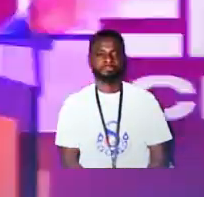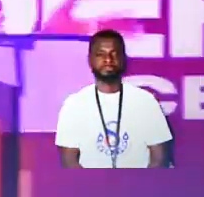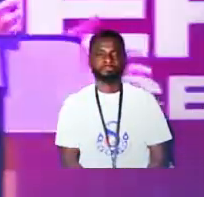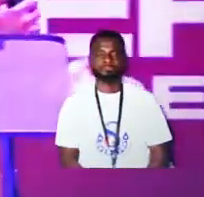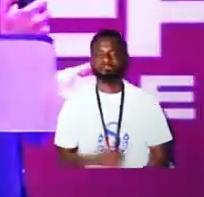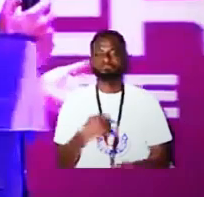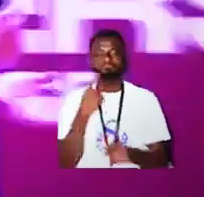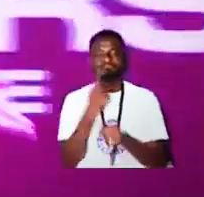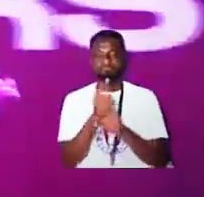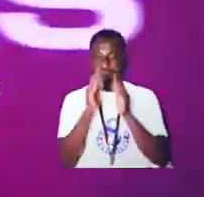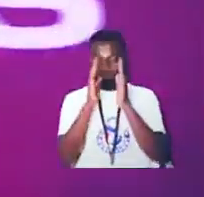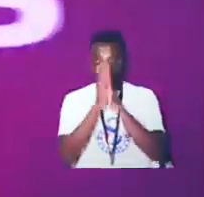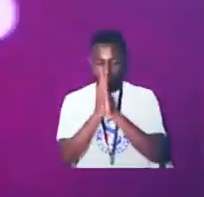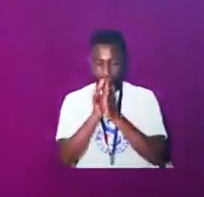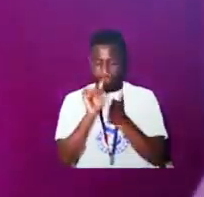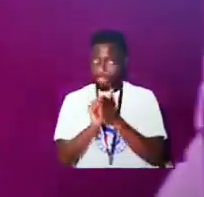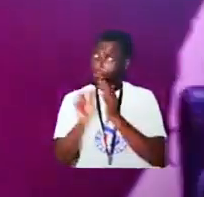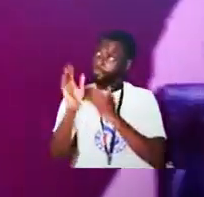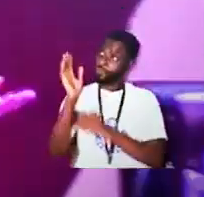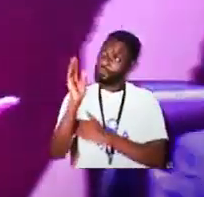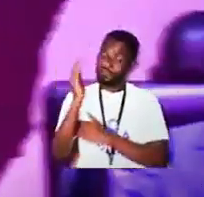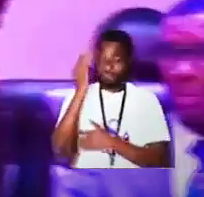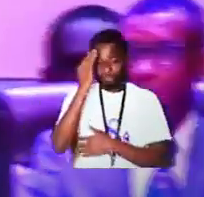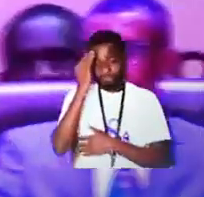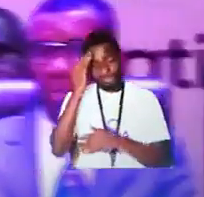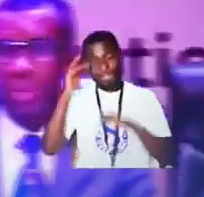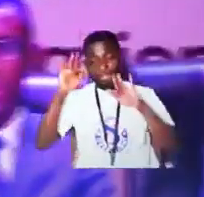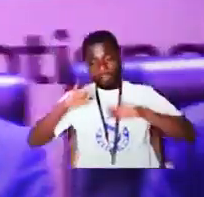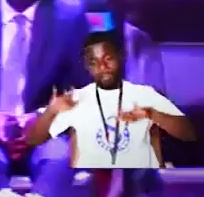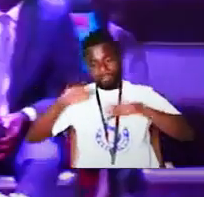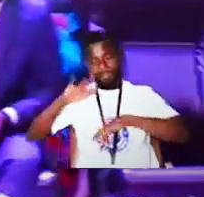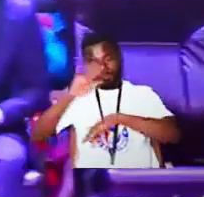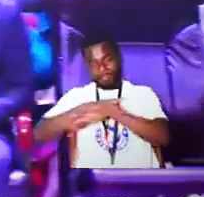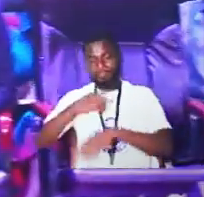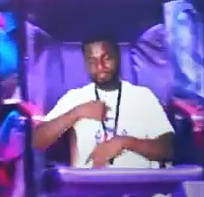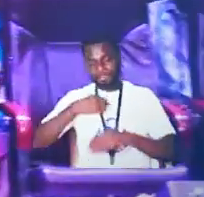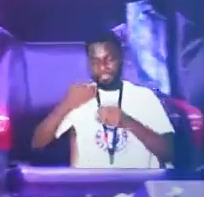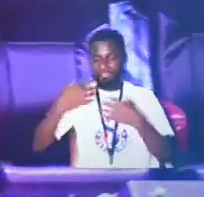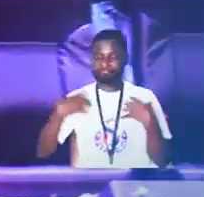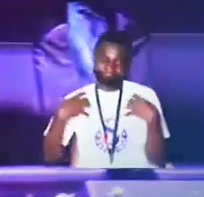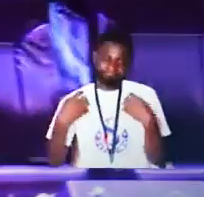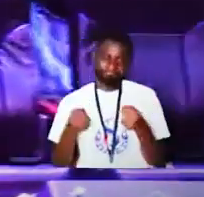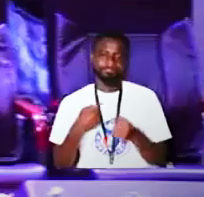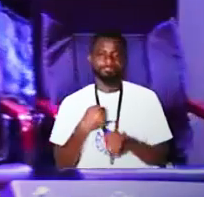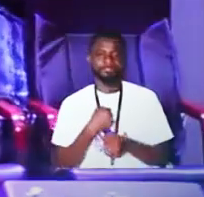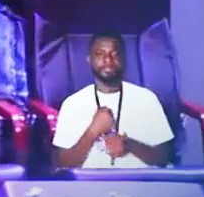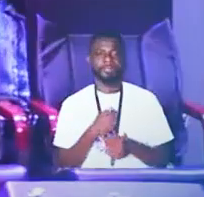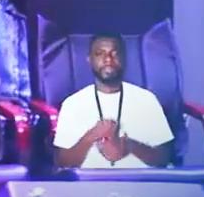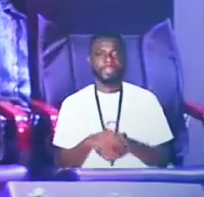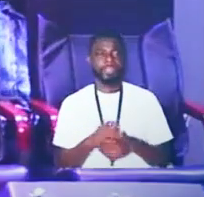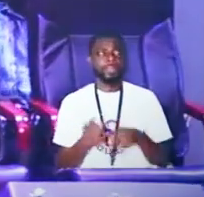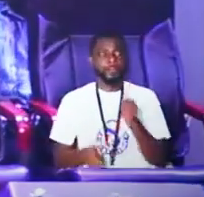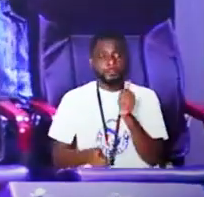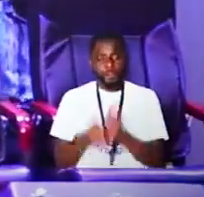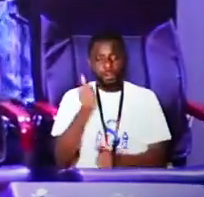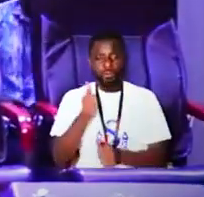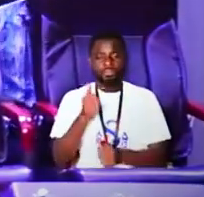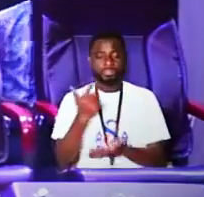I just pray that God, you know, have mercy upon me and heal me. And most